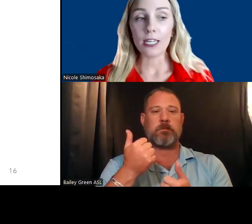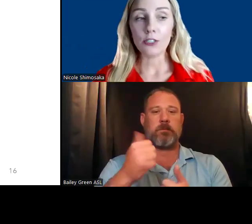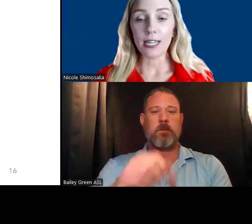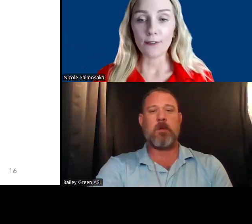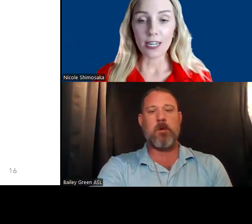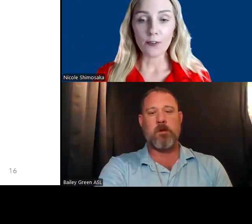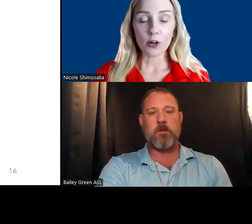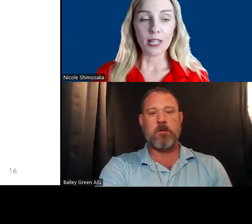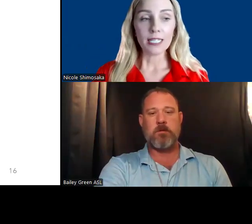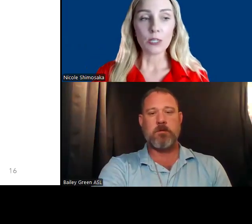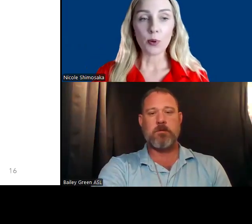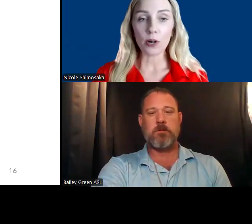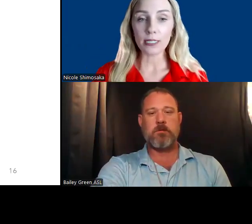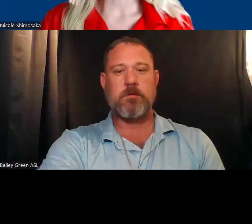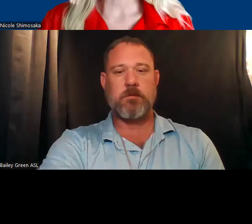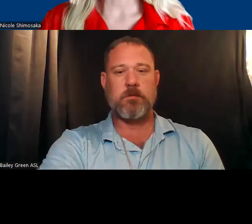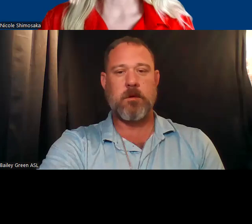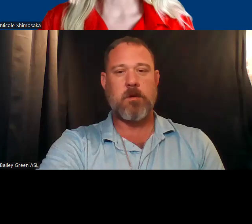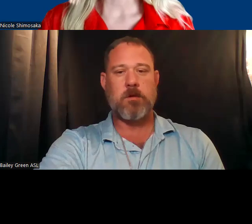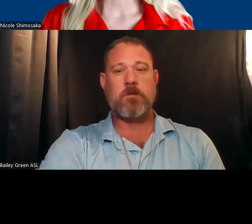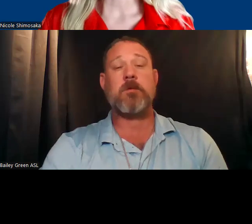The Intrastate Funding Formula supports